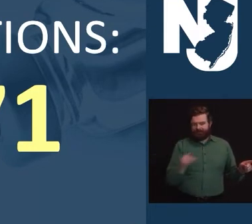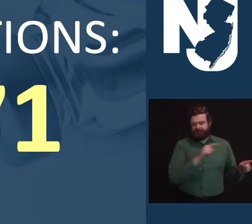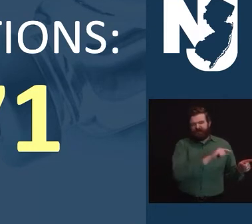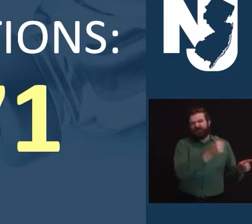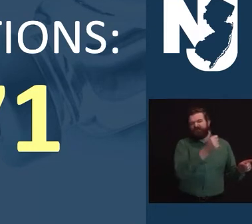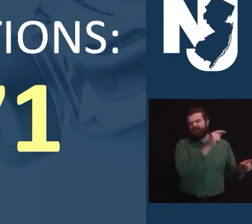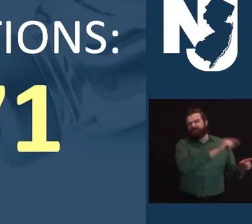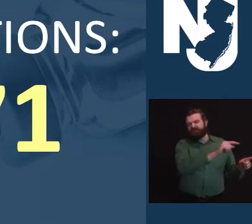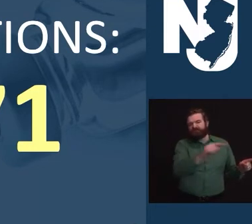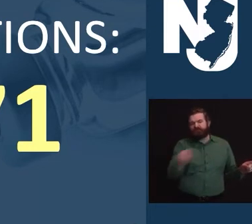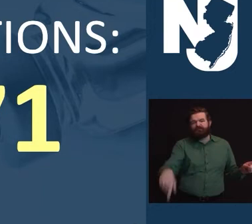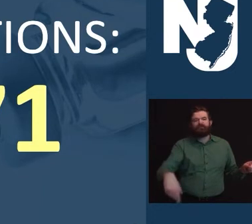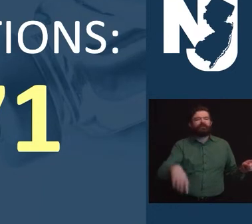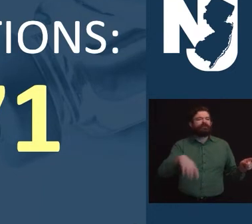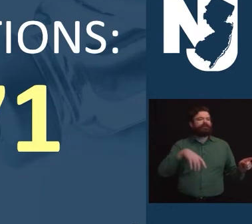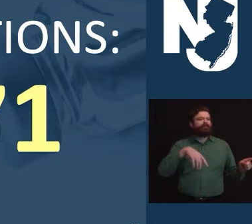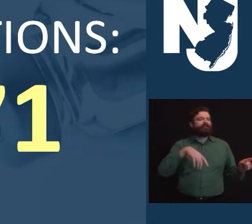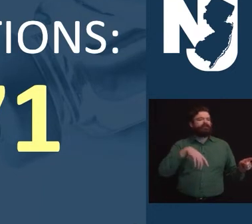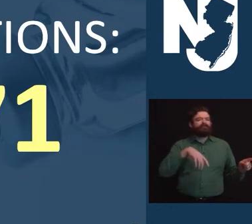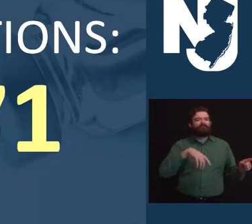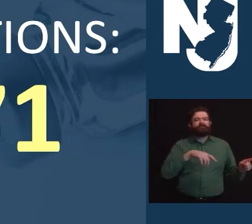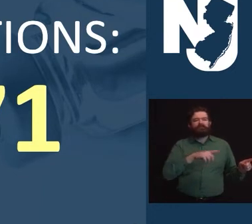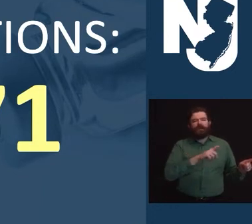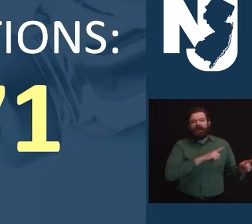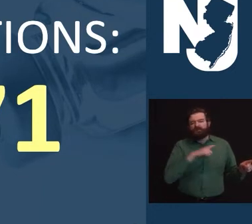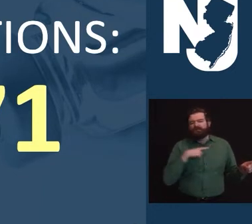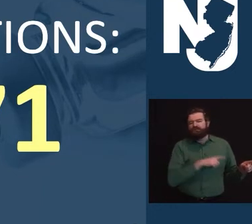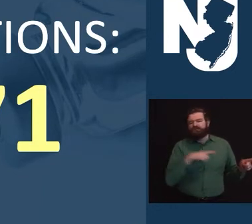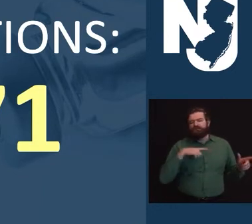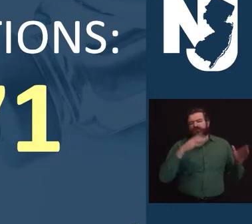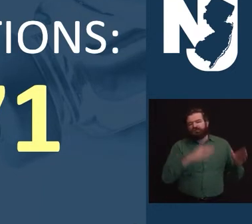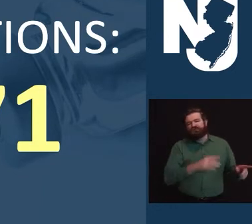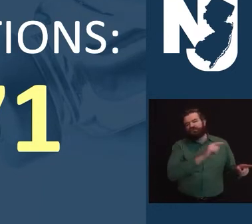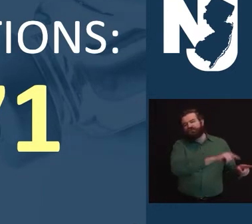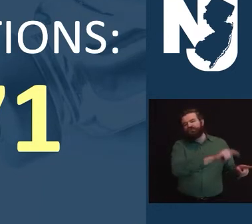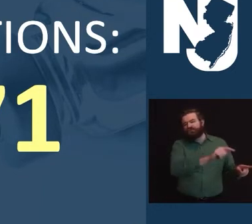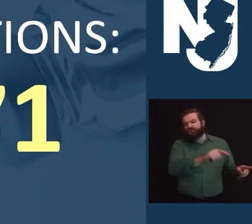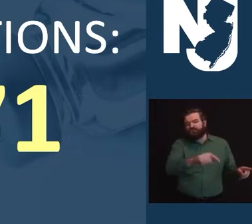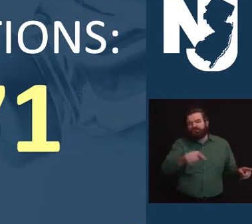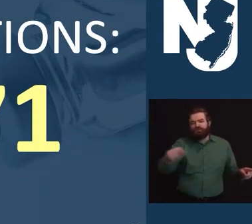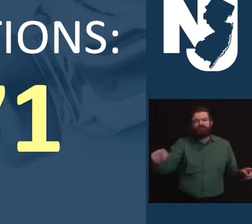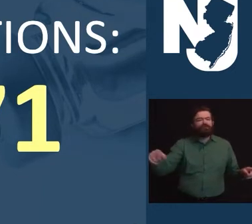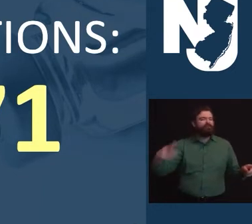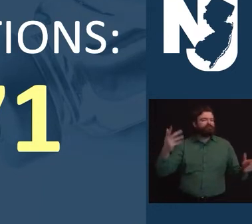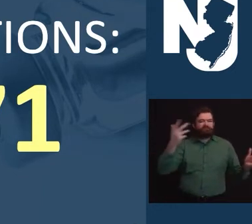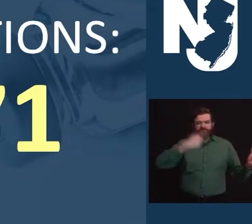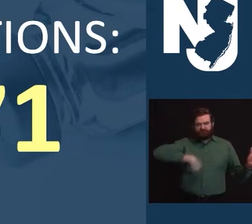and a whole bunch of legislators, Lisa Howe, the acting adjutant general of the National Guard. And this was